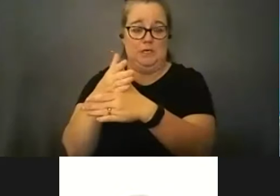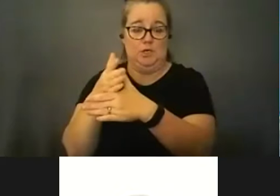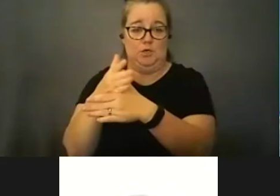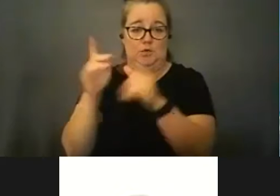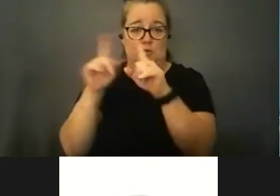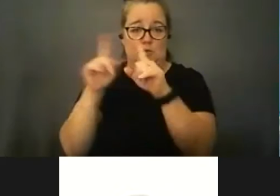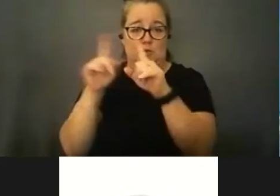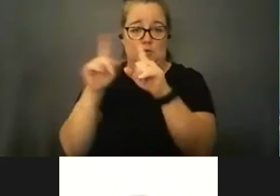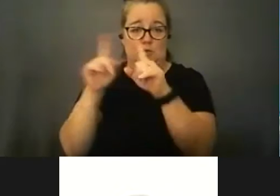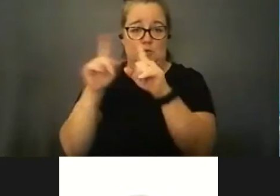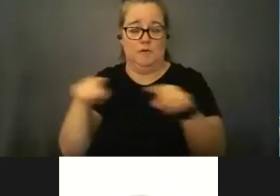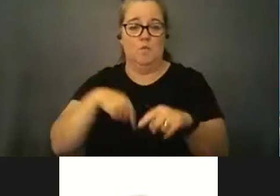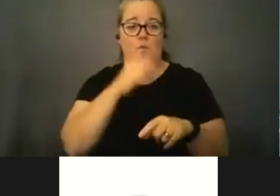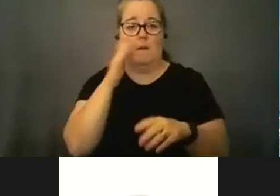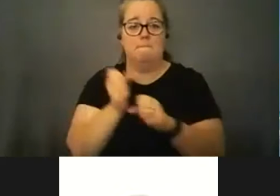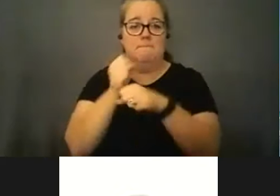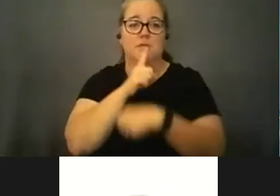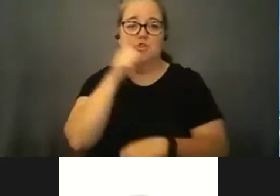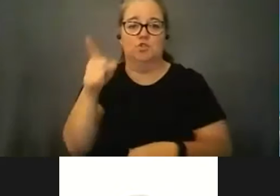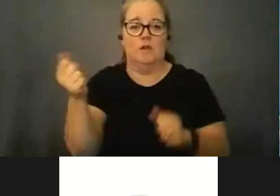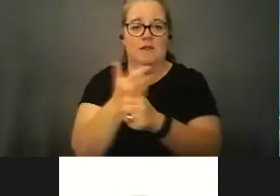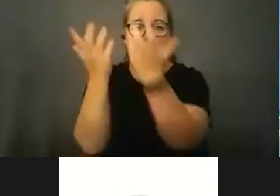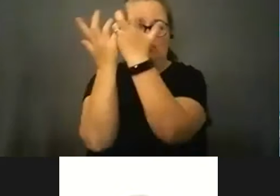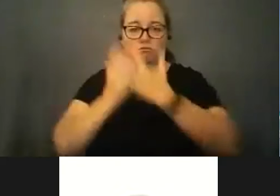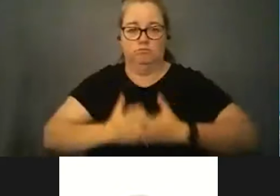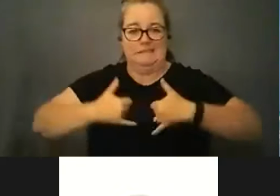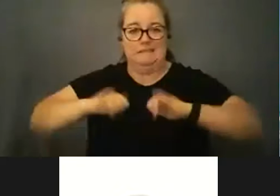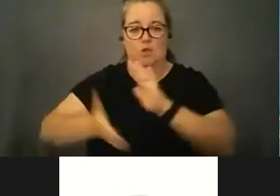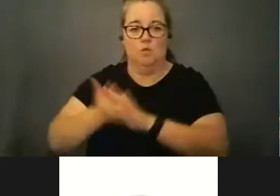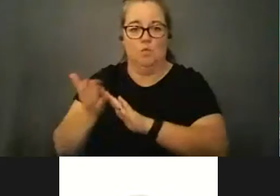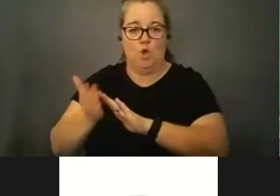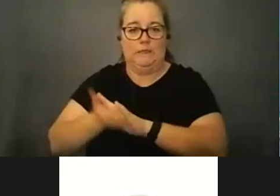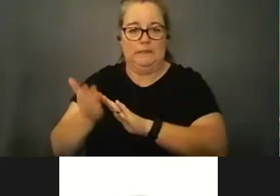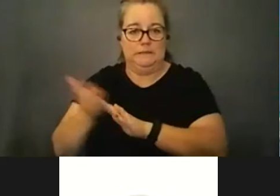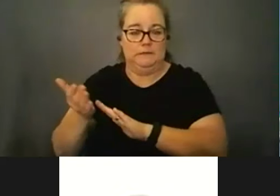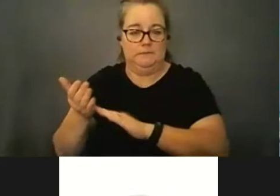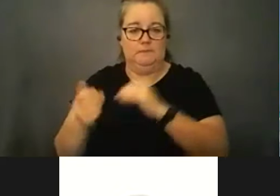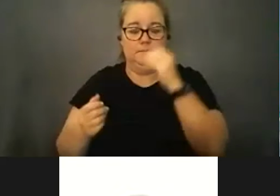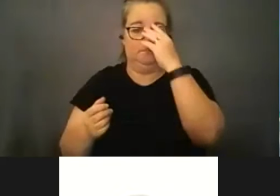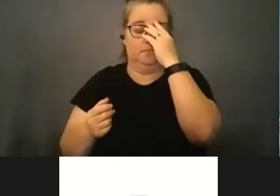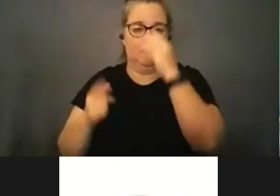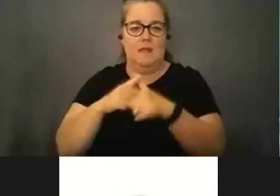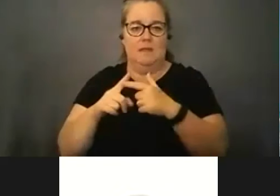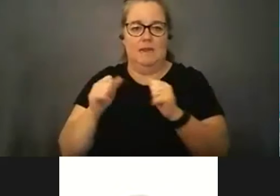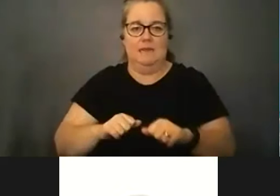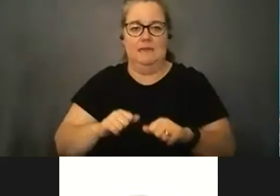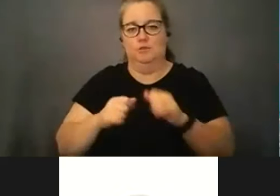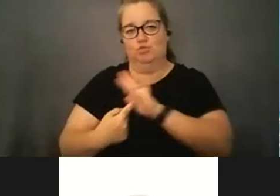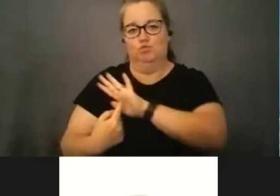sure that everything is still working, and then I can show you the